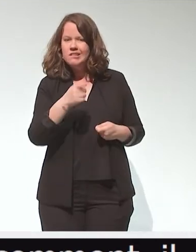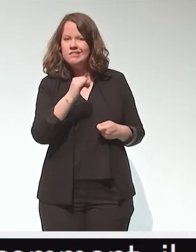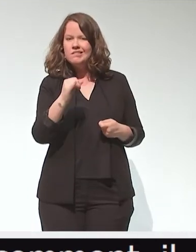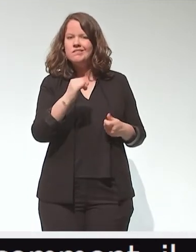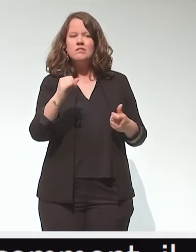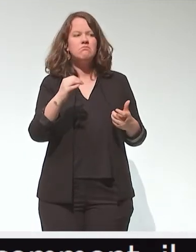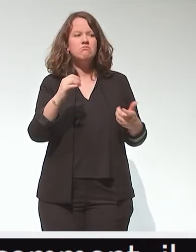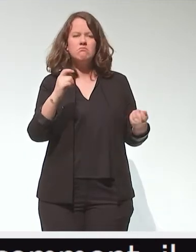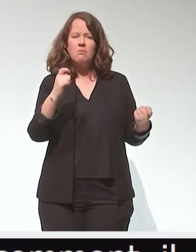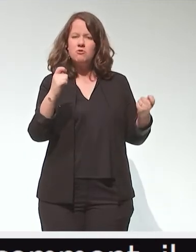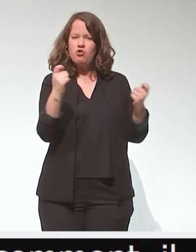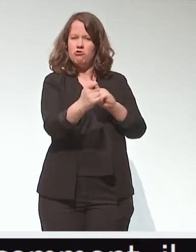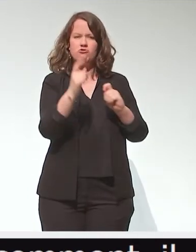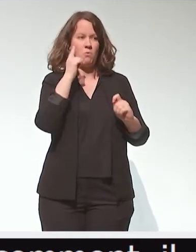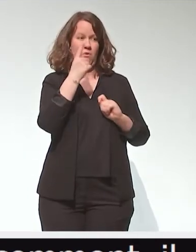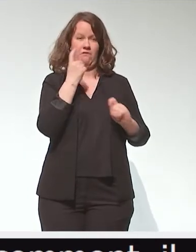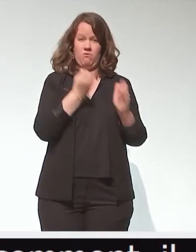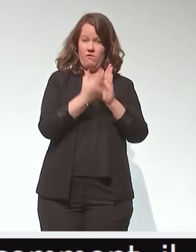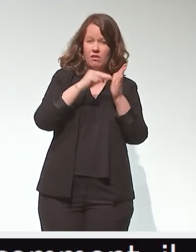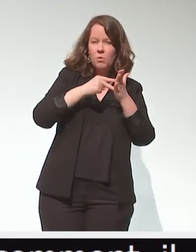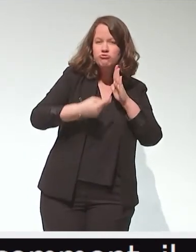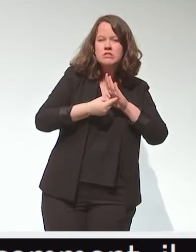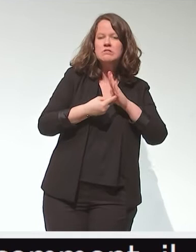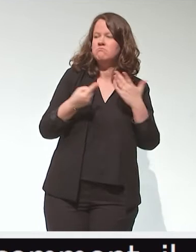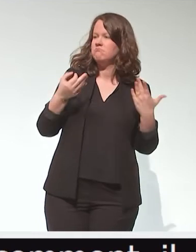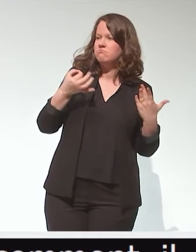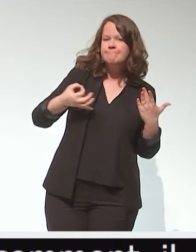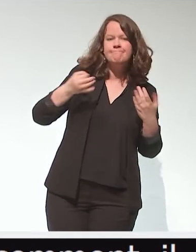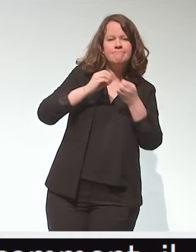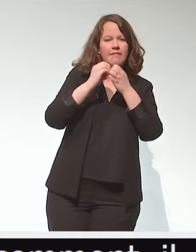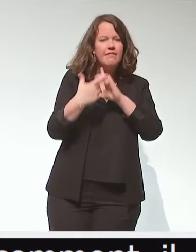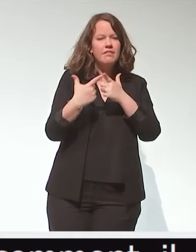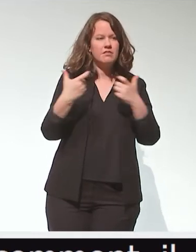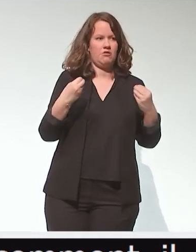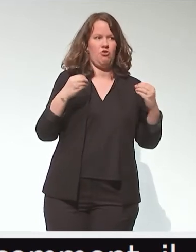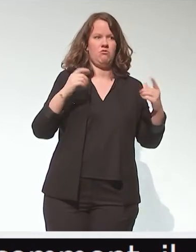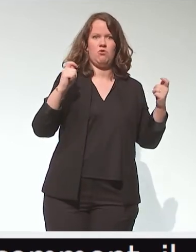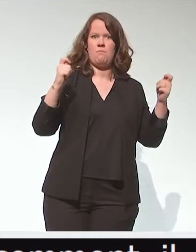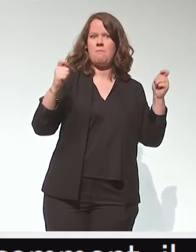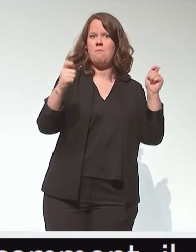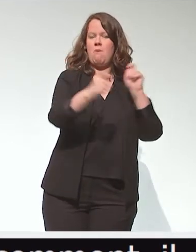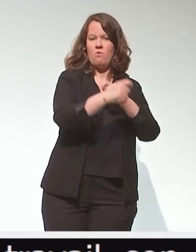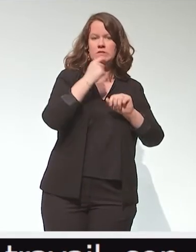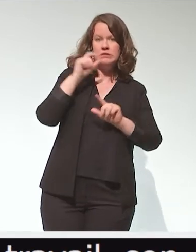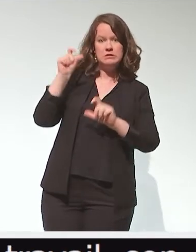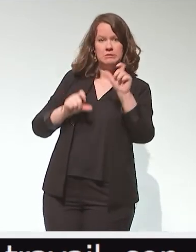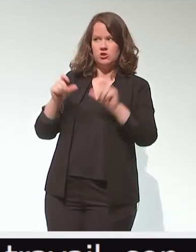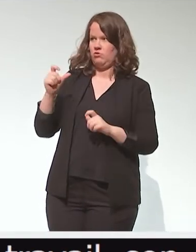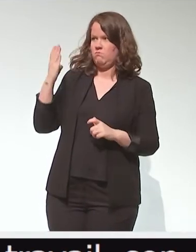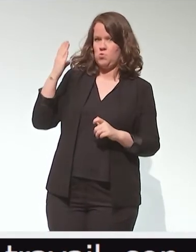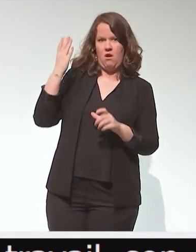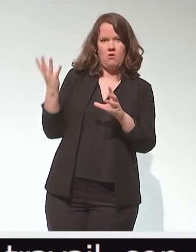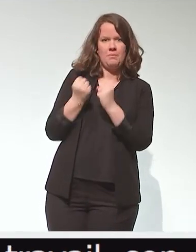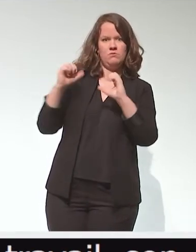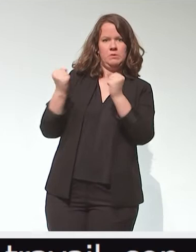how it is needed to think about upskilling and reskilling and of people, and we cannot